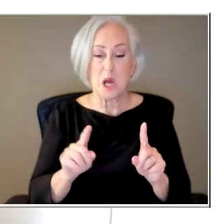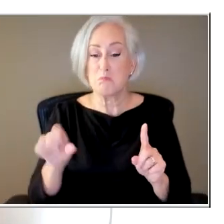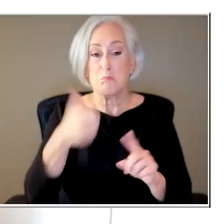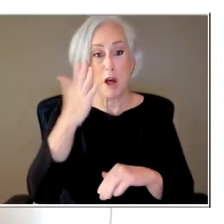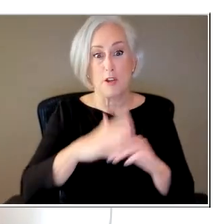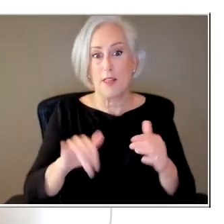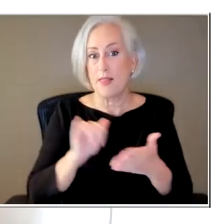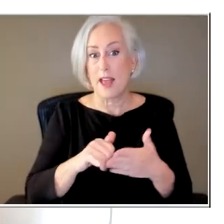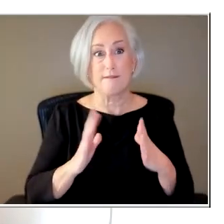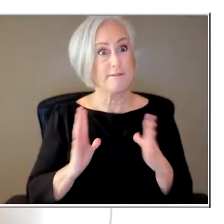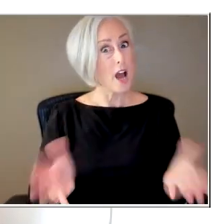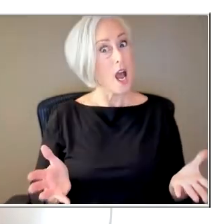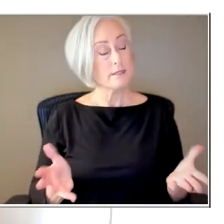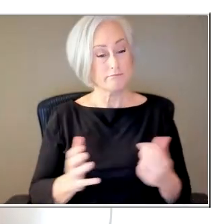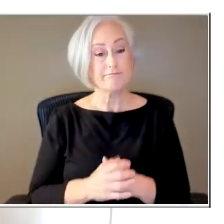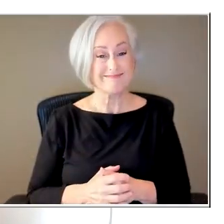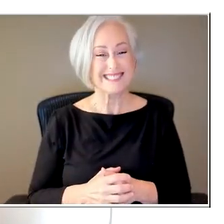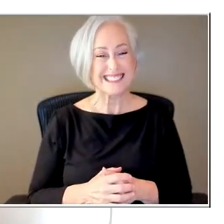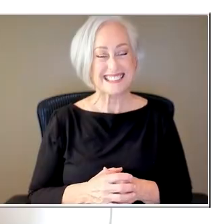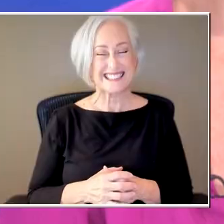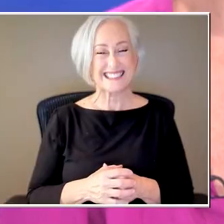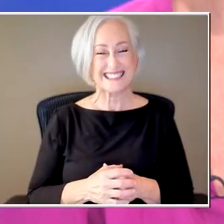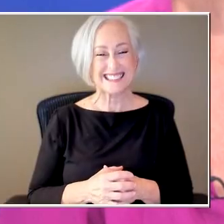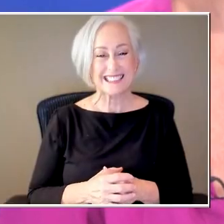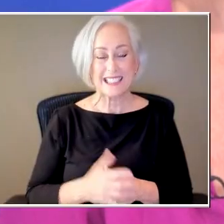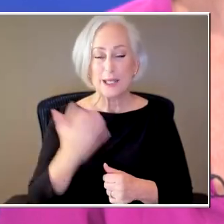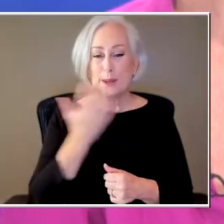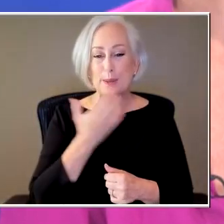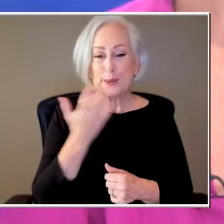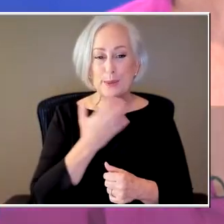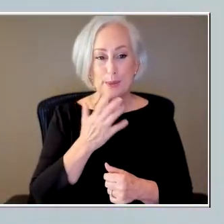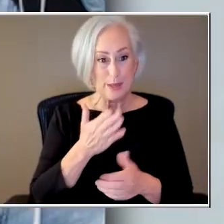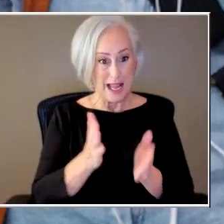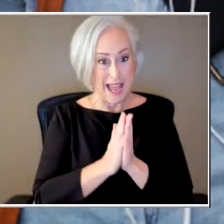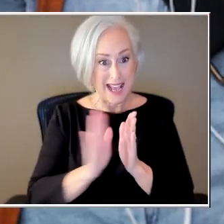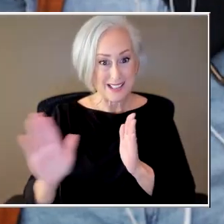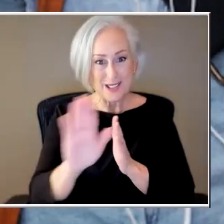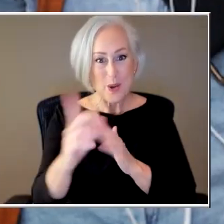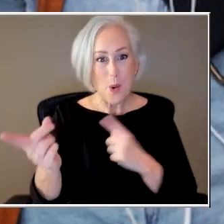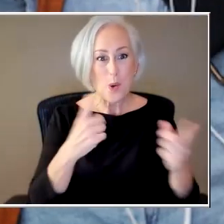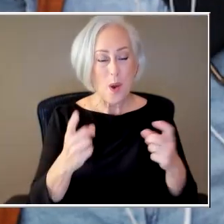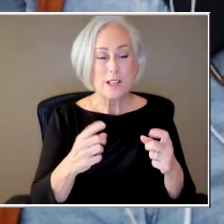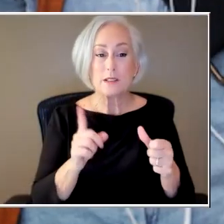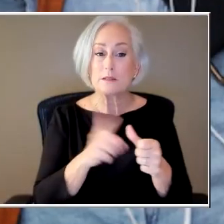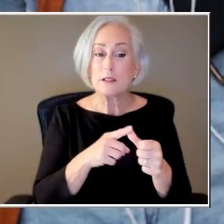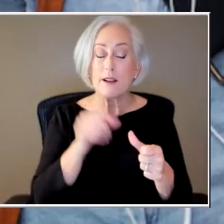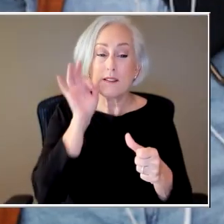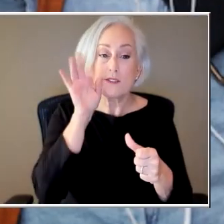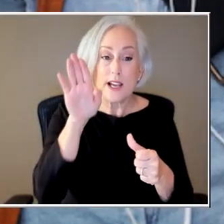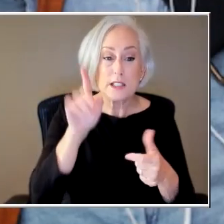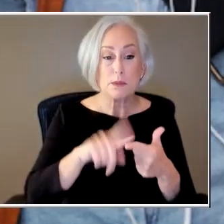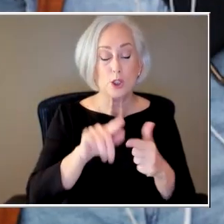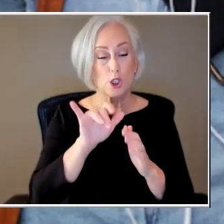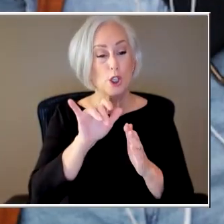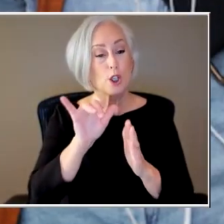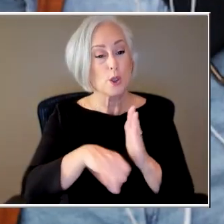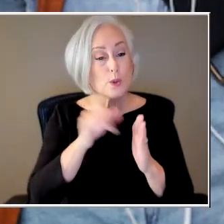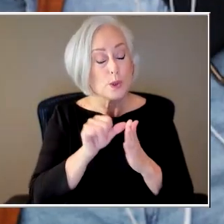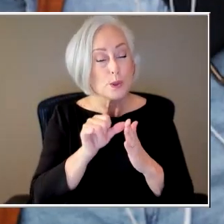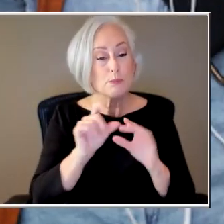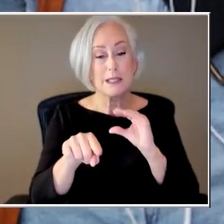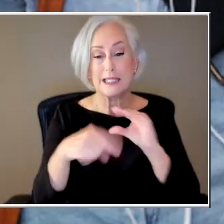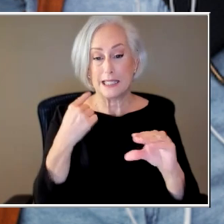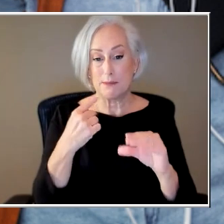good. Well, be sure to ask your questions. You can use the chat on YouTube or Facebook. You can email the Medical News Network.